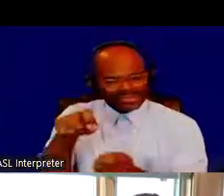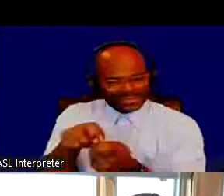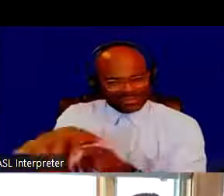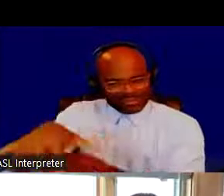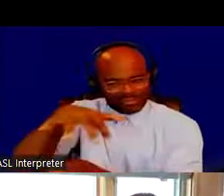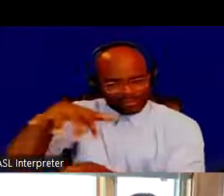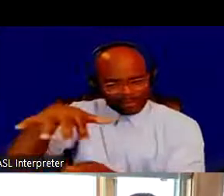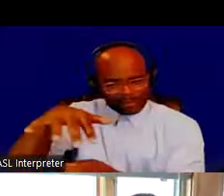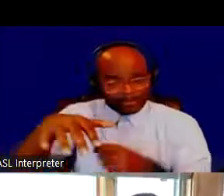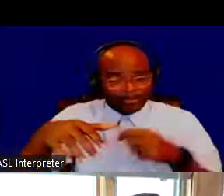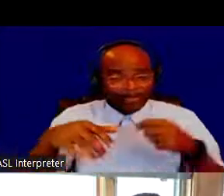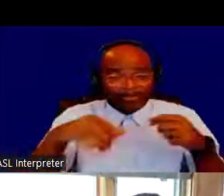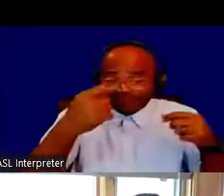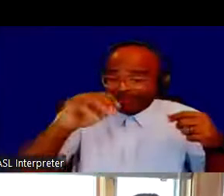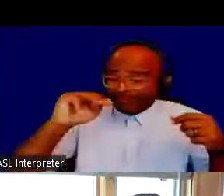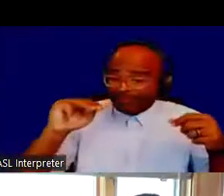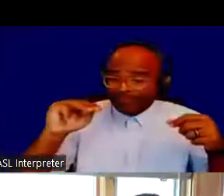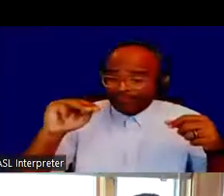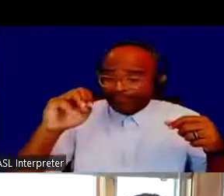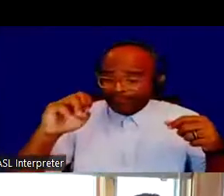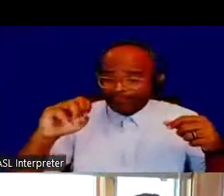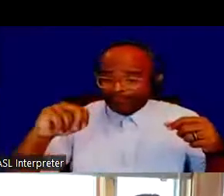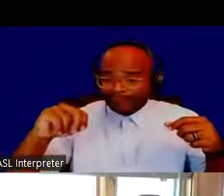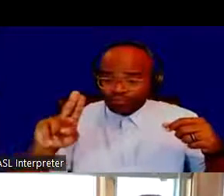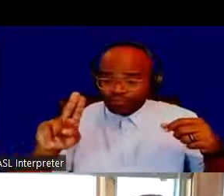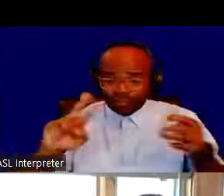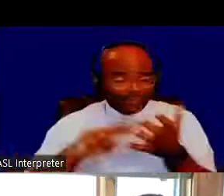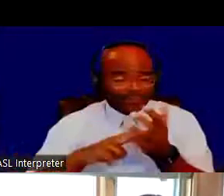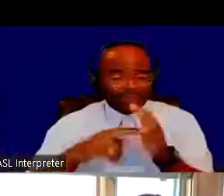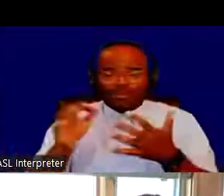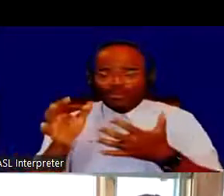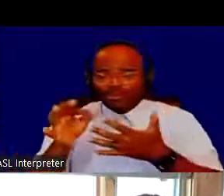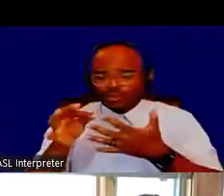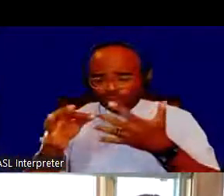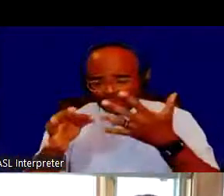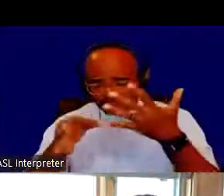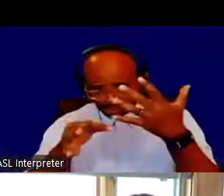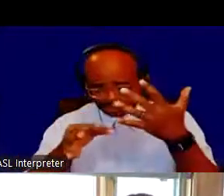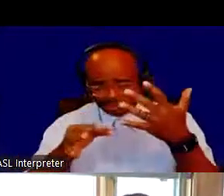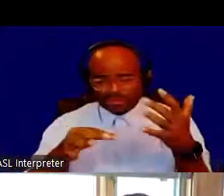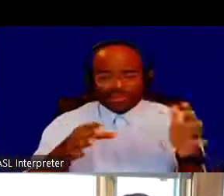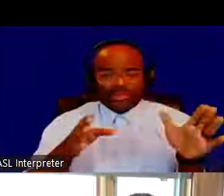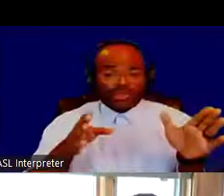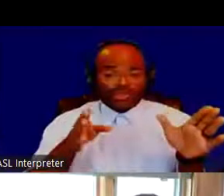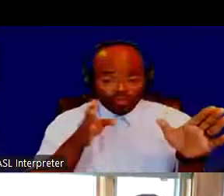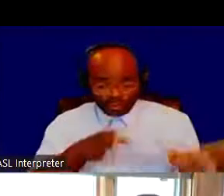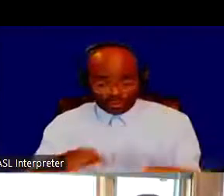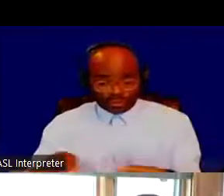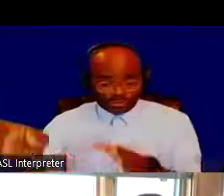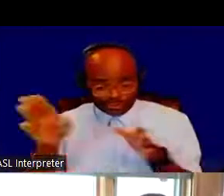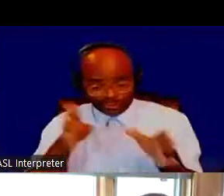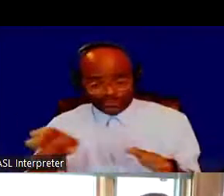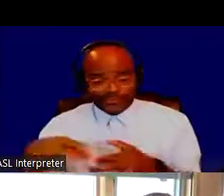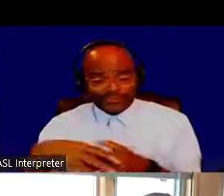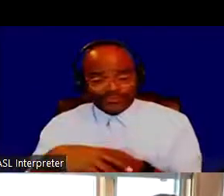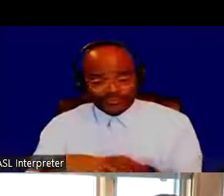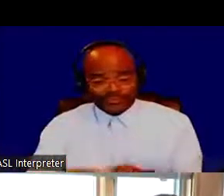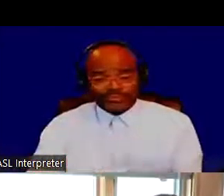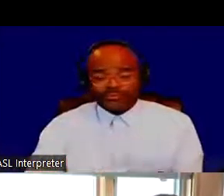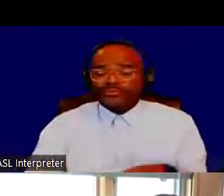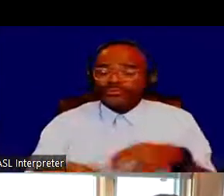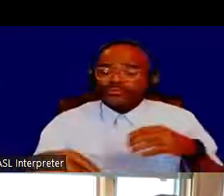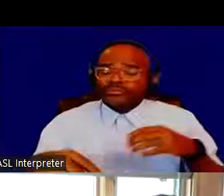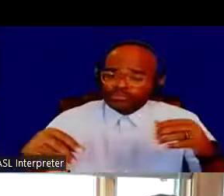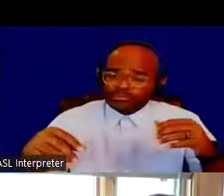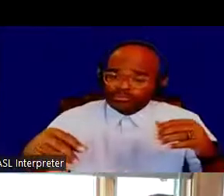menu is all about choice and organization. Also,